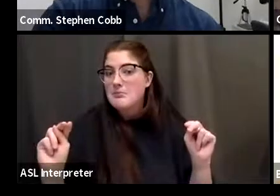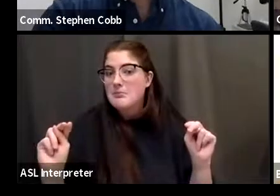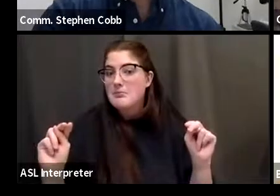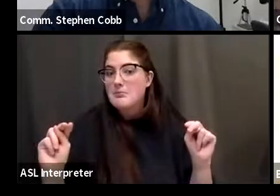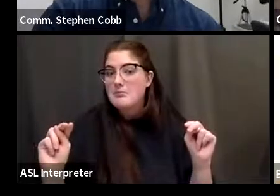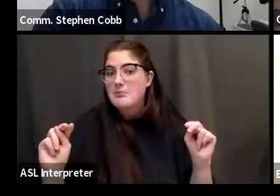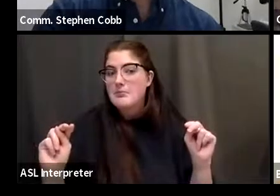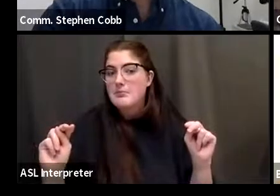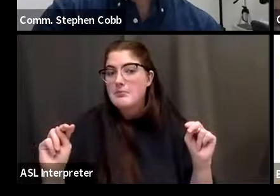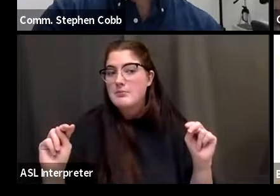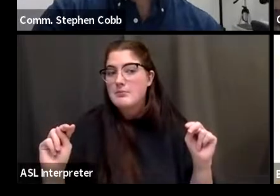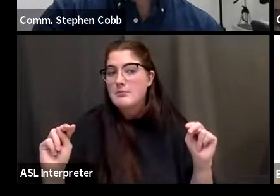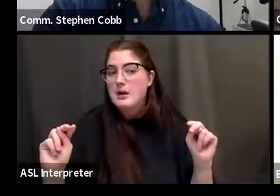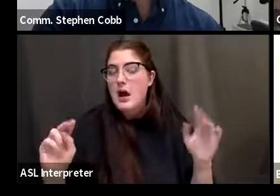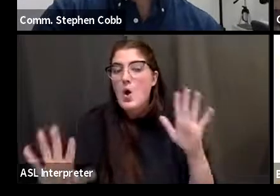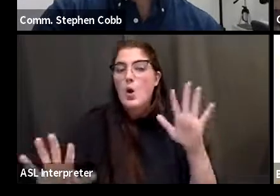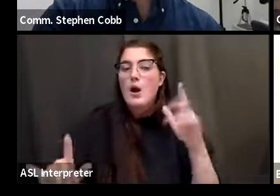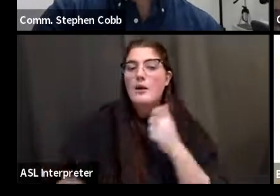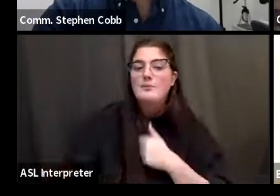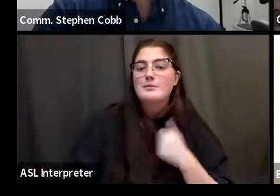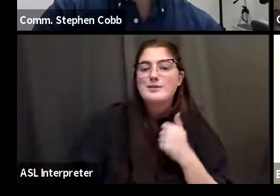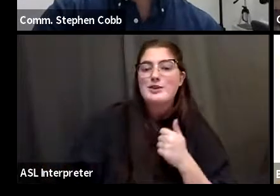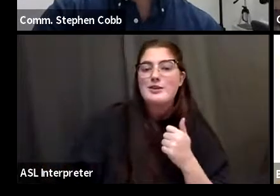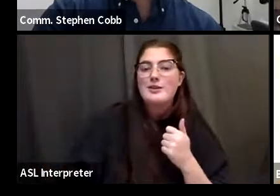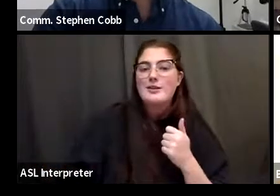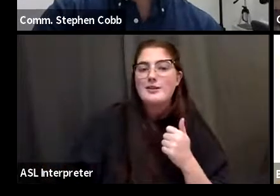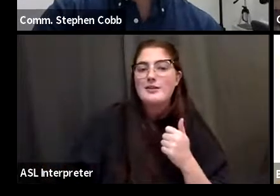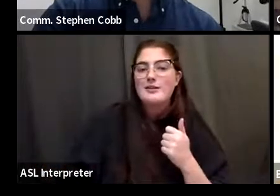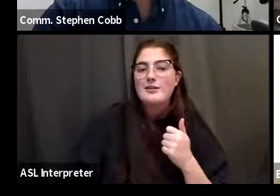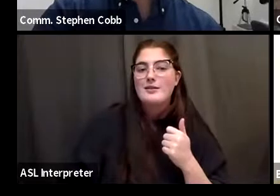Jamal. I'm sorry. Okay, I think we have a hot